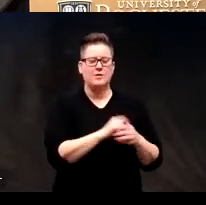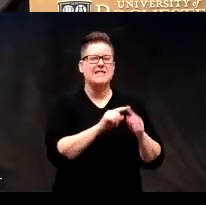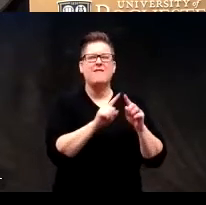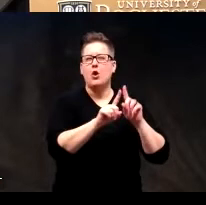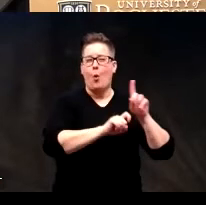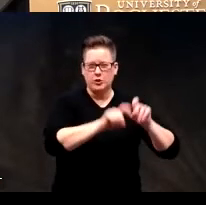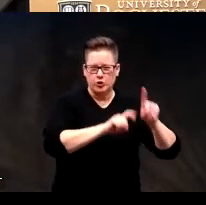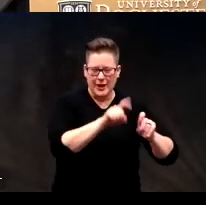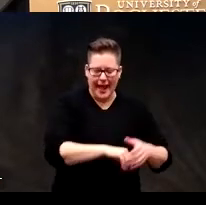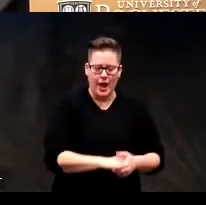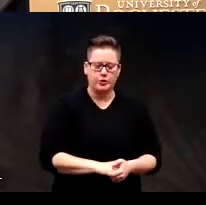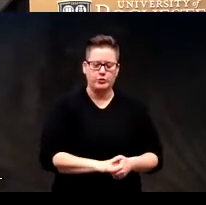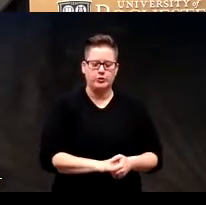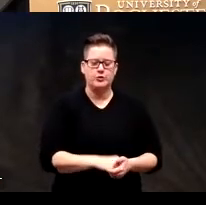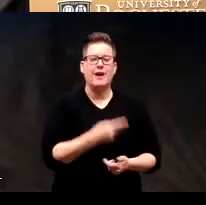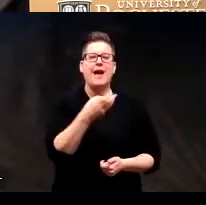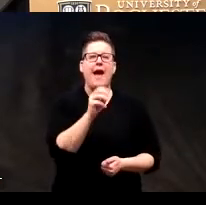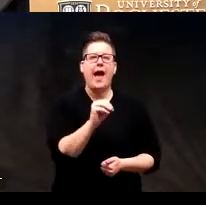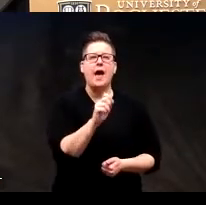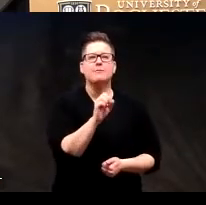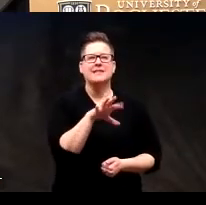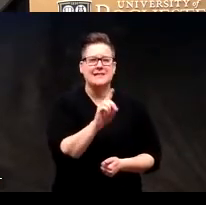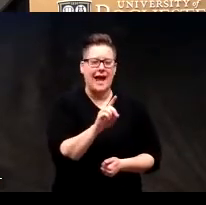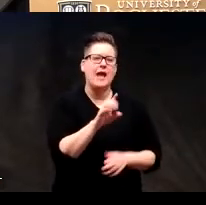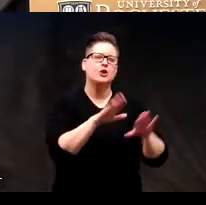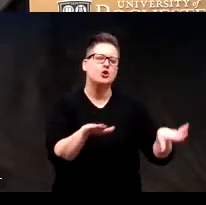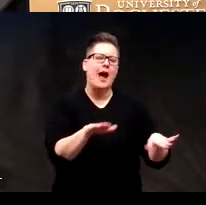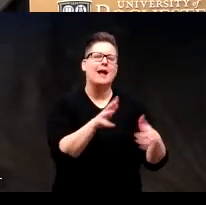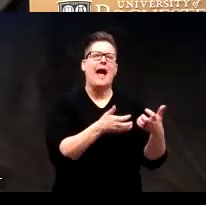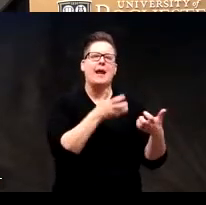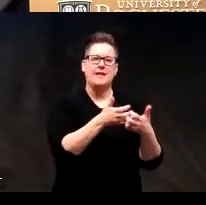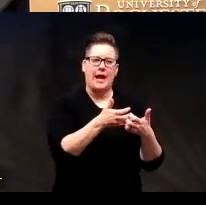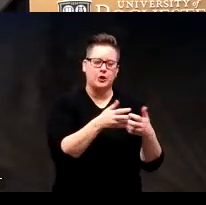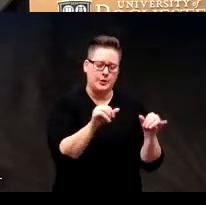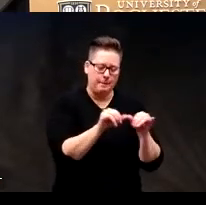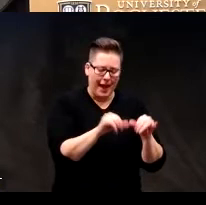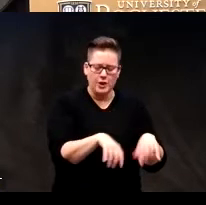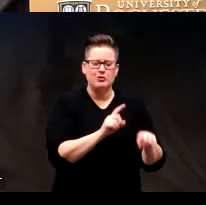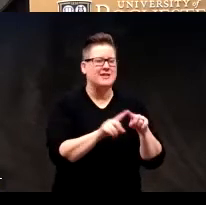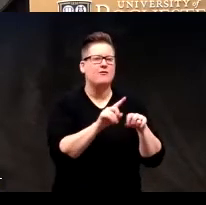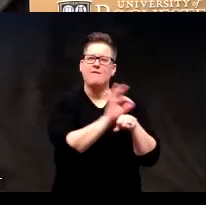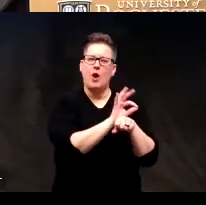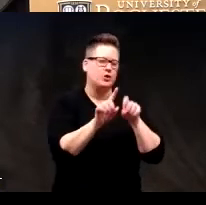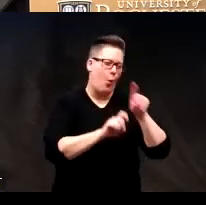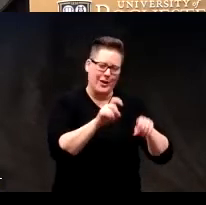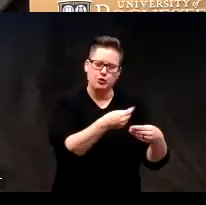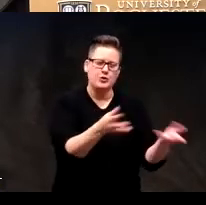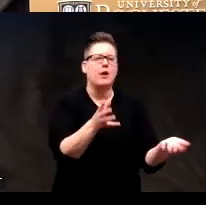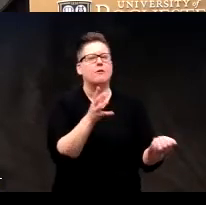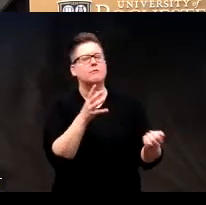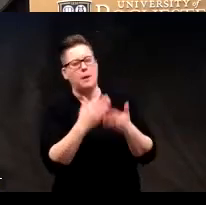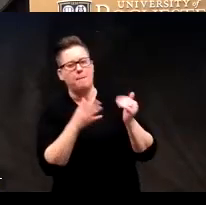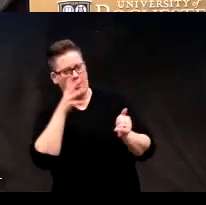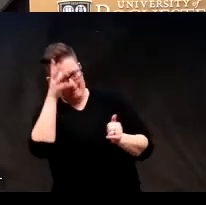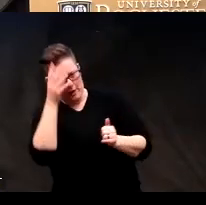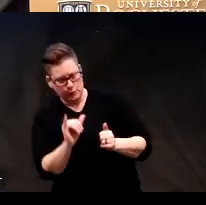questionnaire, the Hampstead Child Adaptation Measure, reflective functioning questionnaire given to the parents, not to the child.